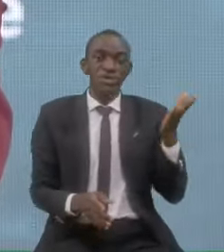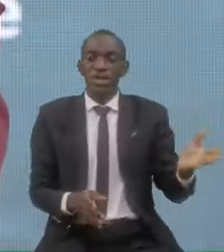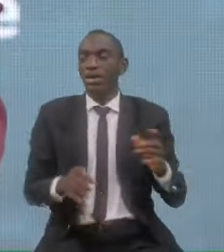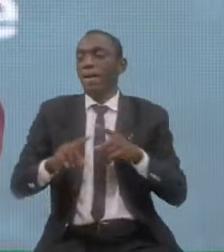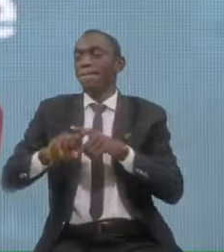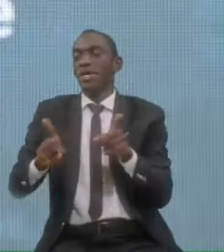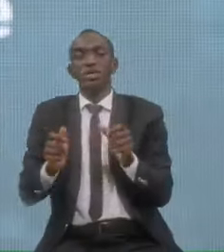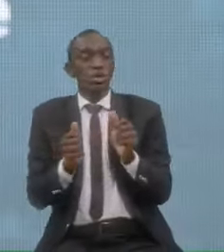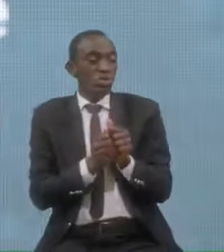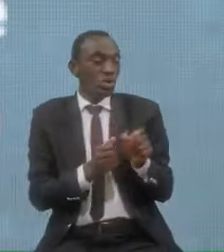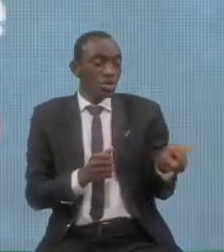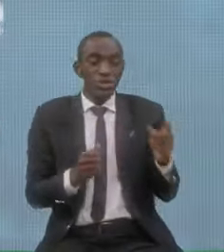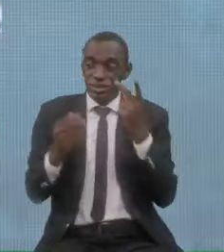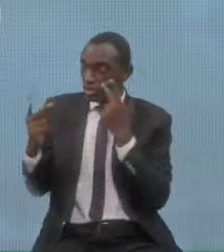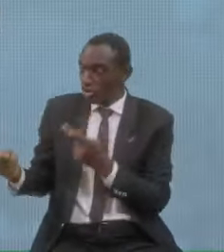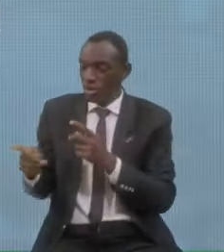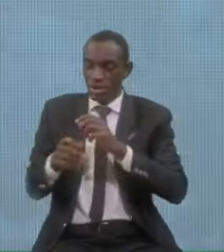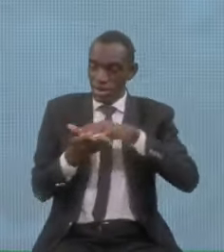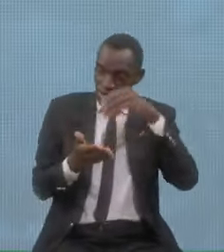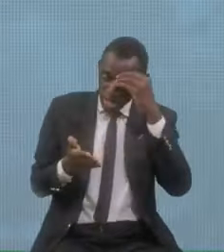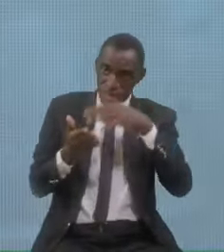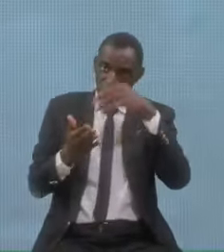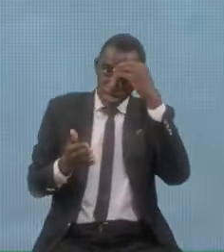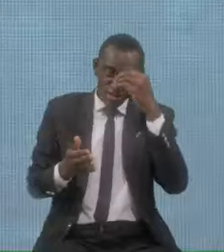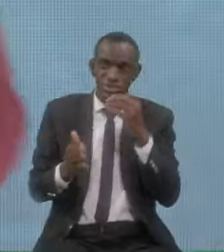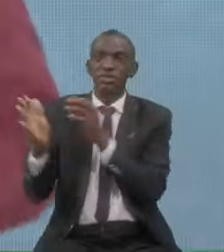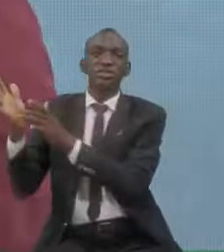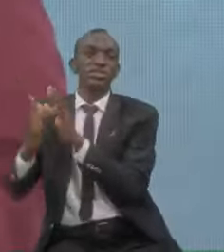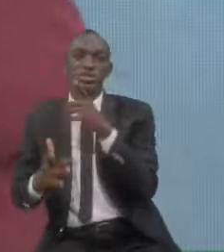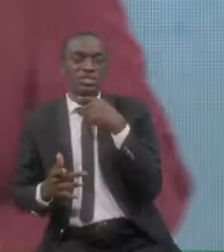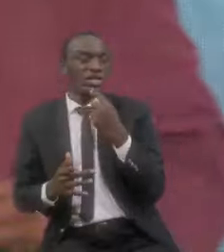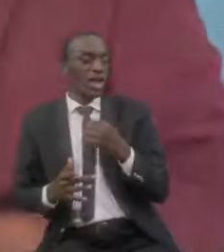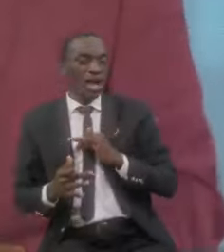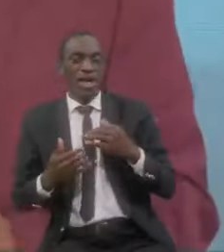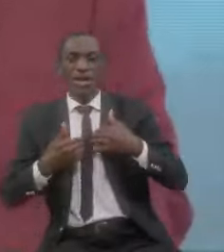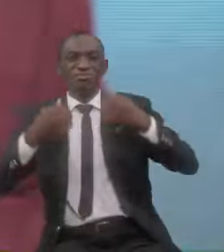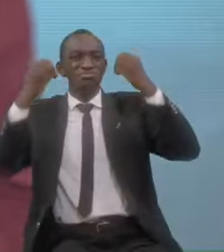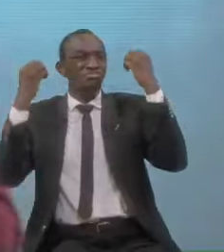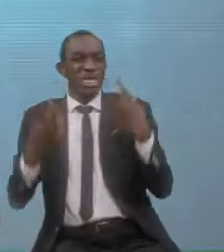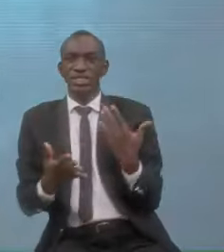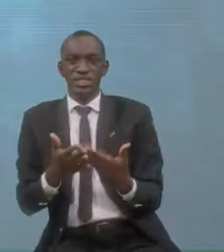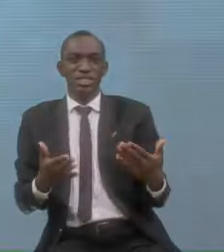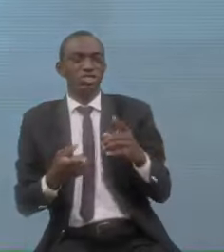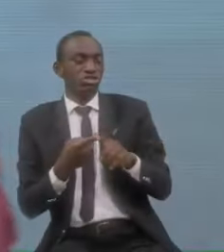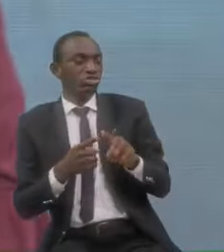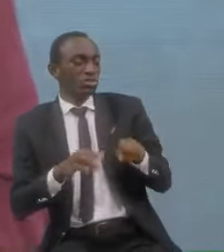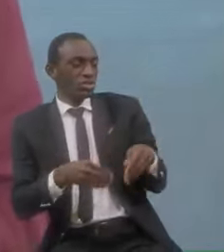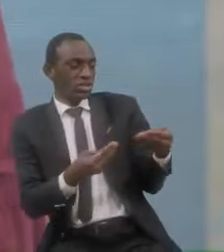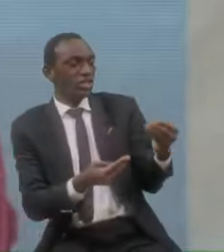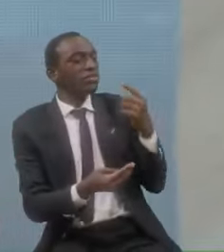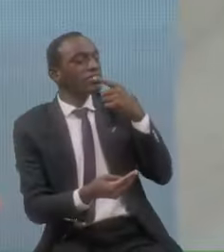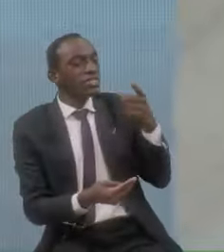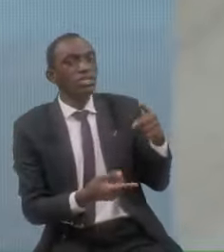yet many things to say unto you. You see, there are people that think